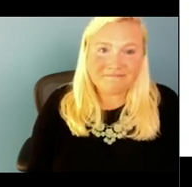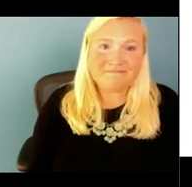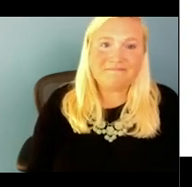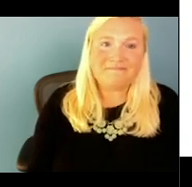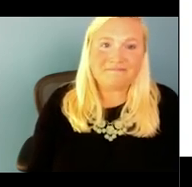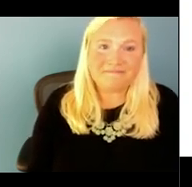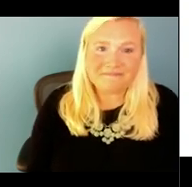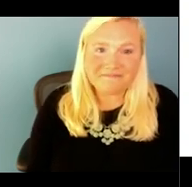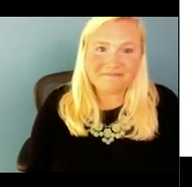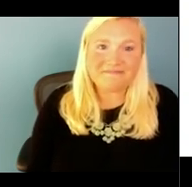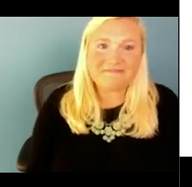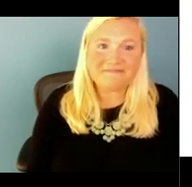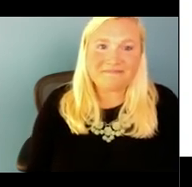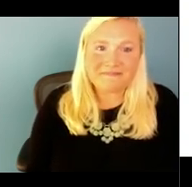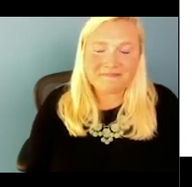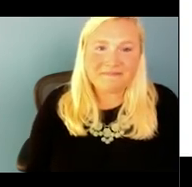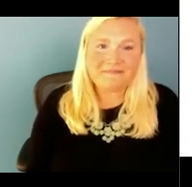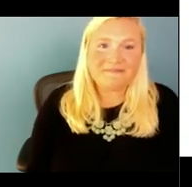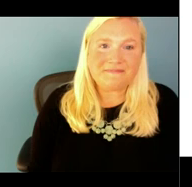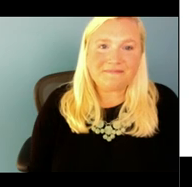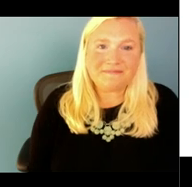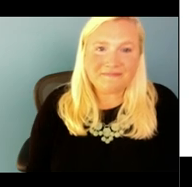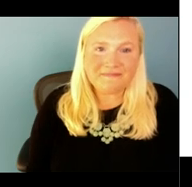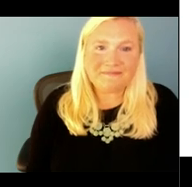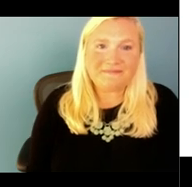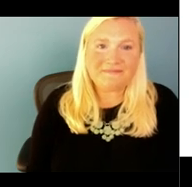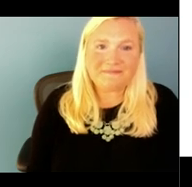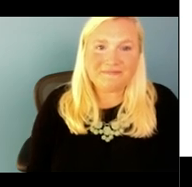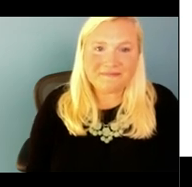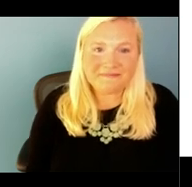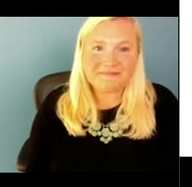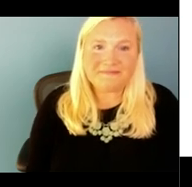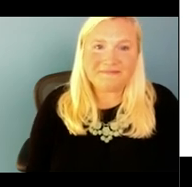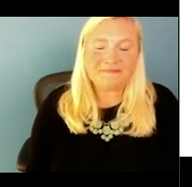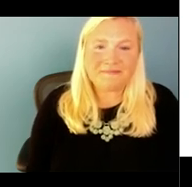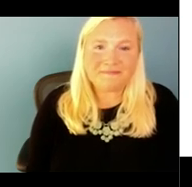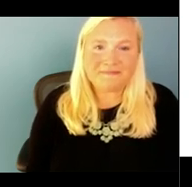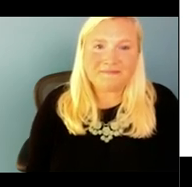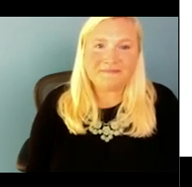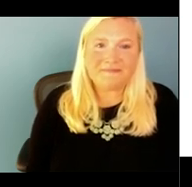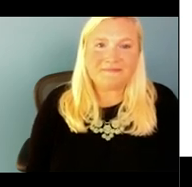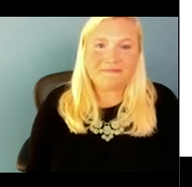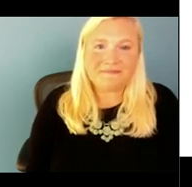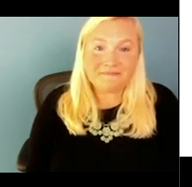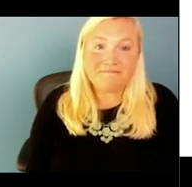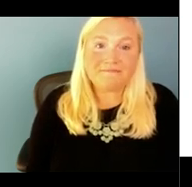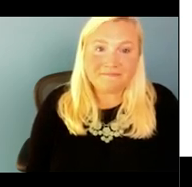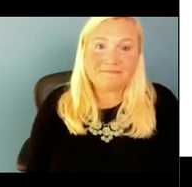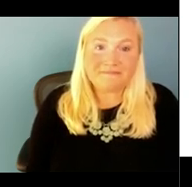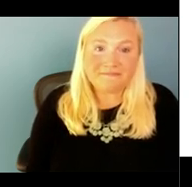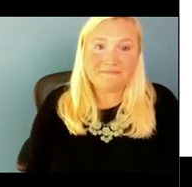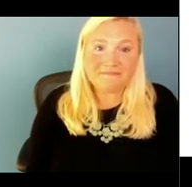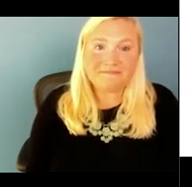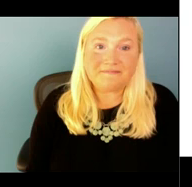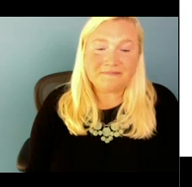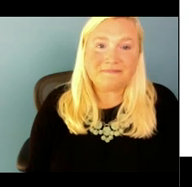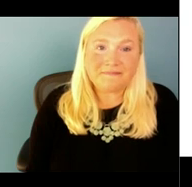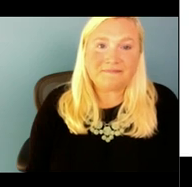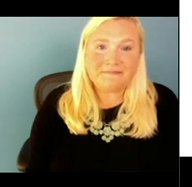learn from them and allow them to experience a different way of thinking about themselves,